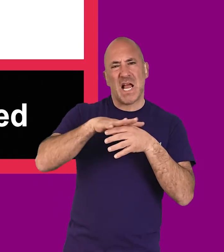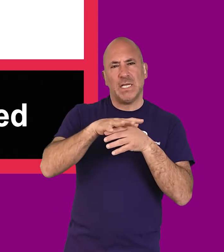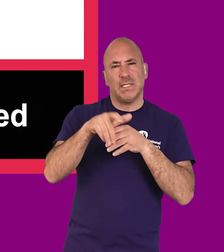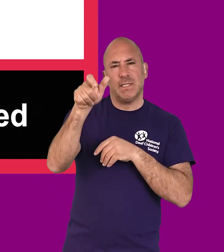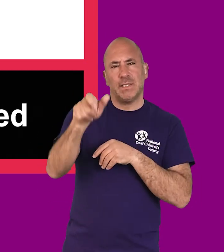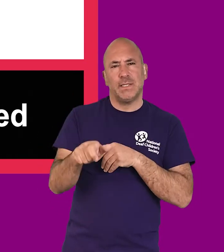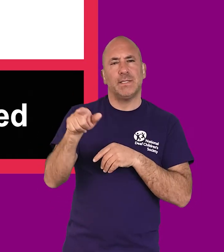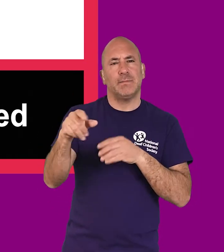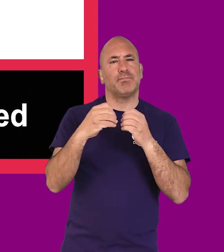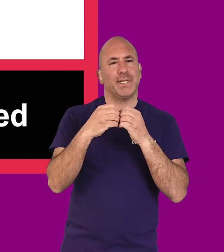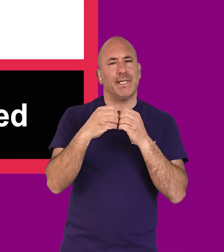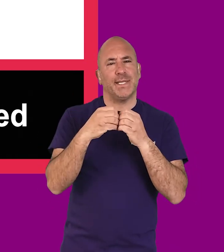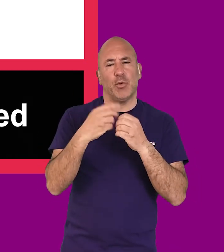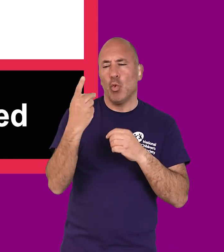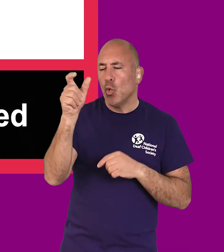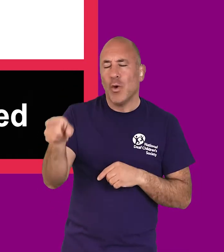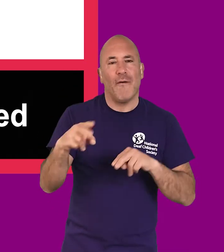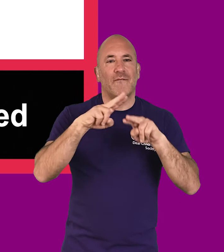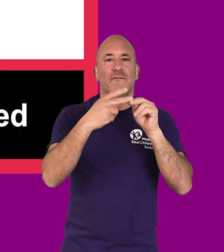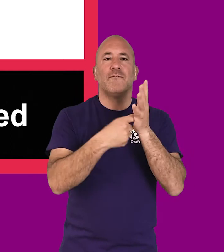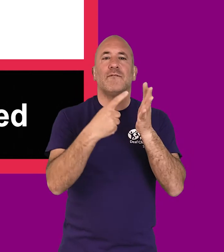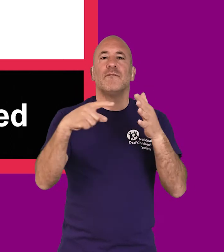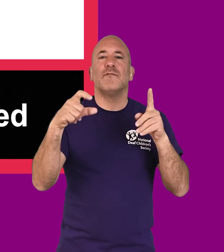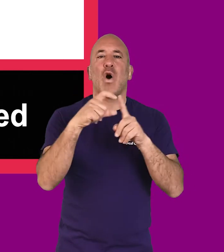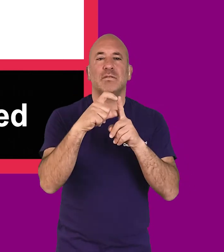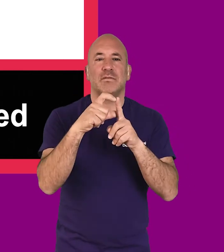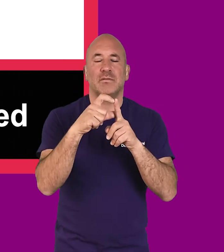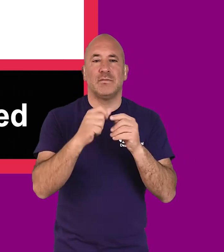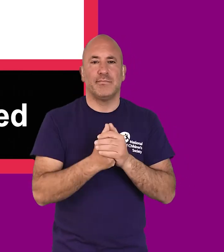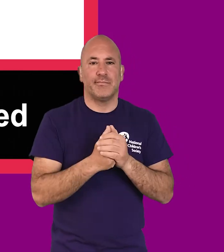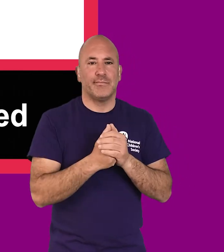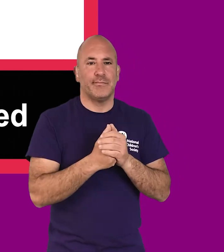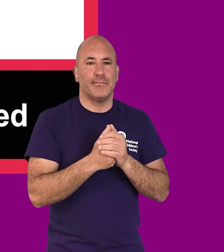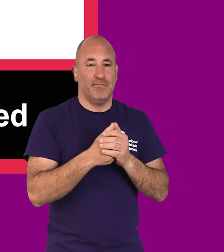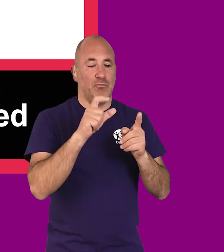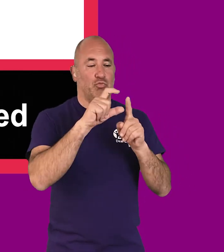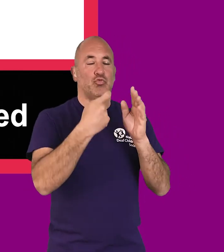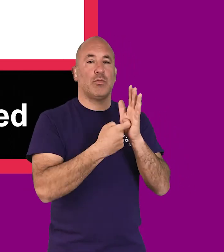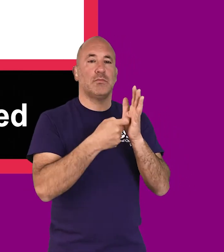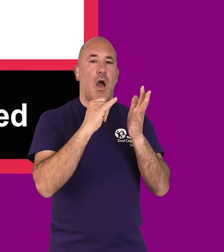going to look at case study B, that of Fred.